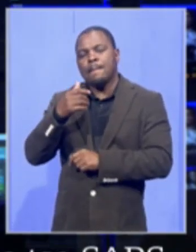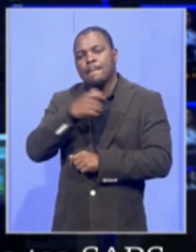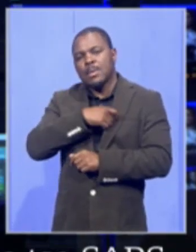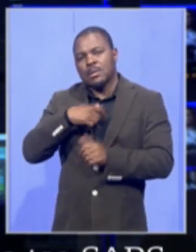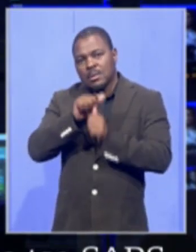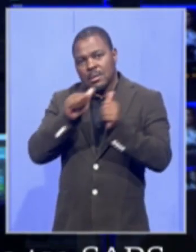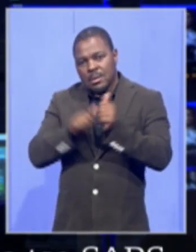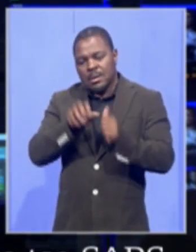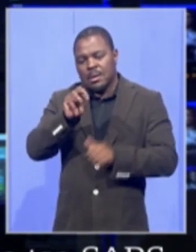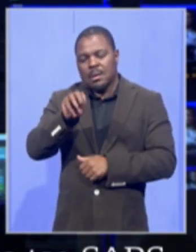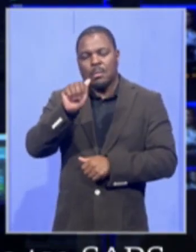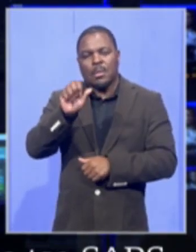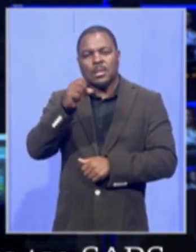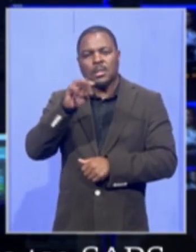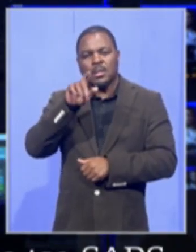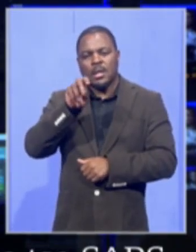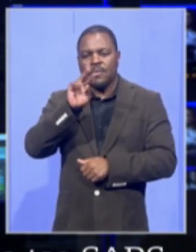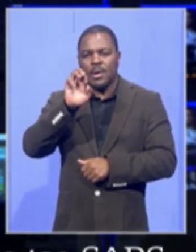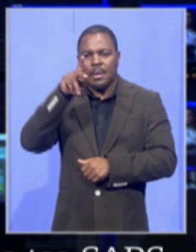Paul Mashatile.